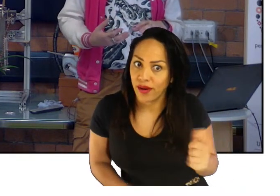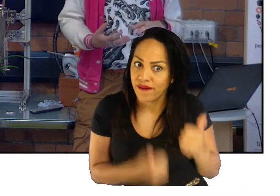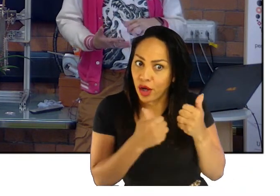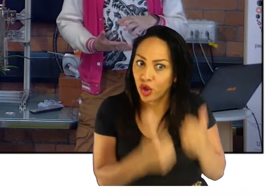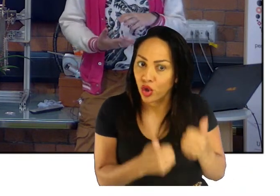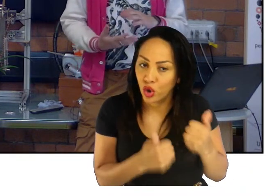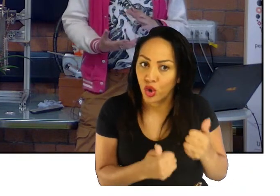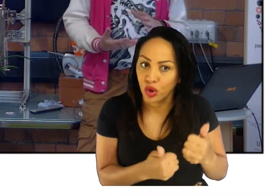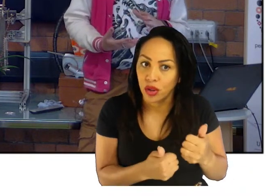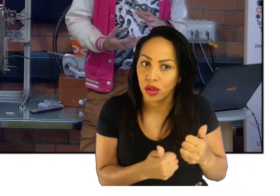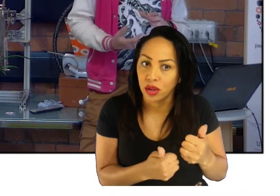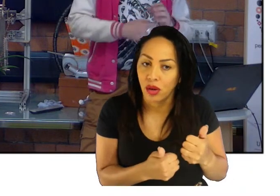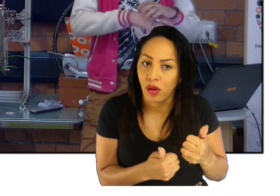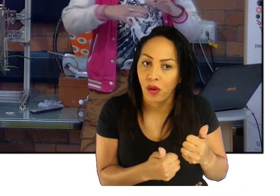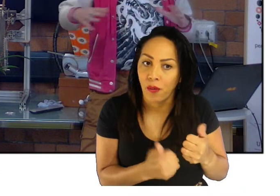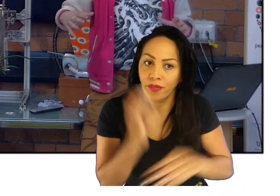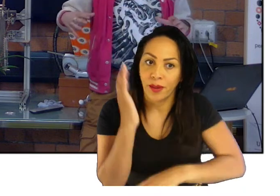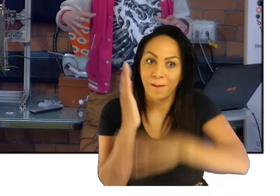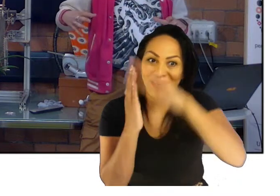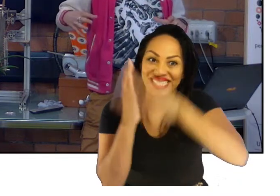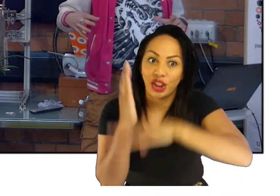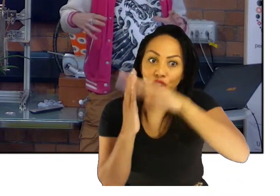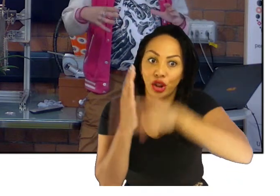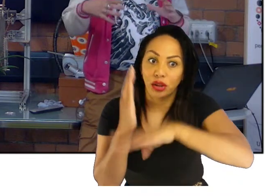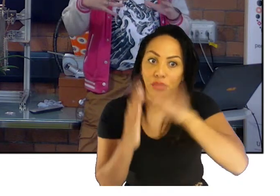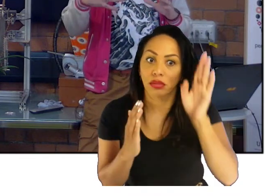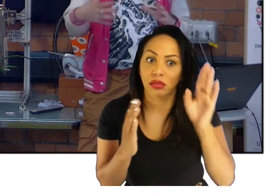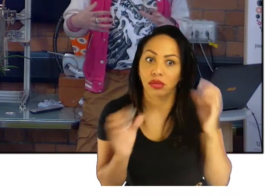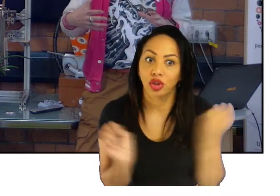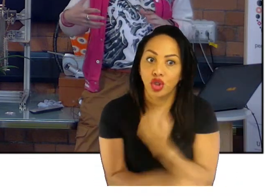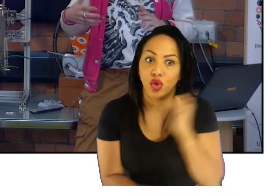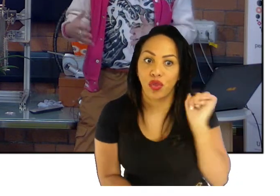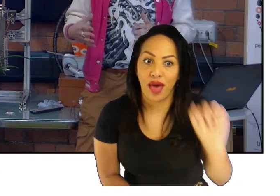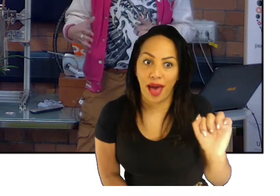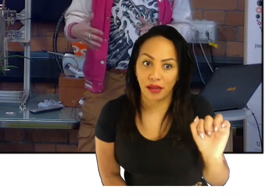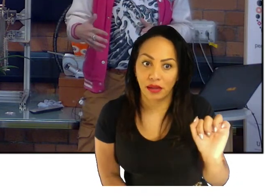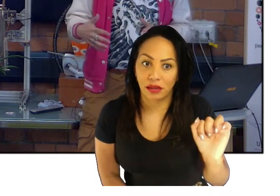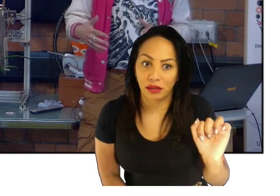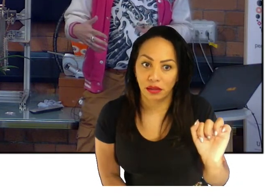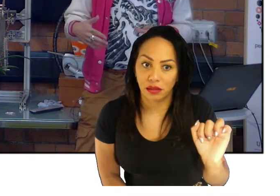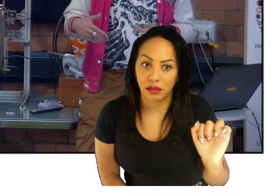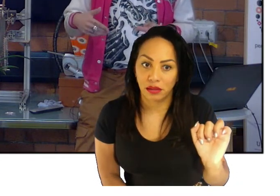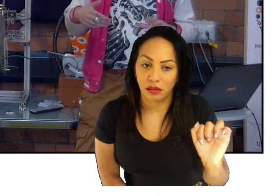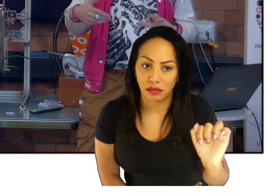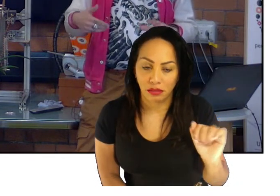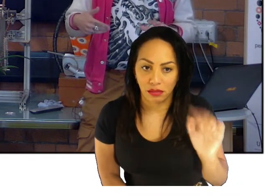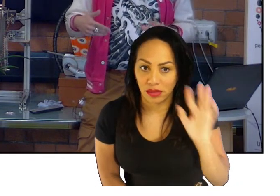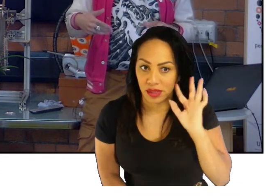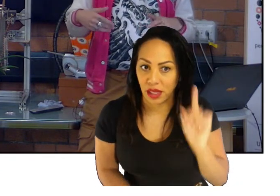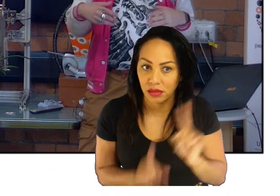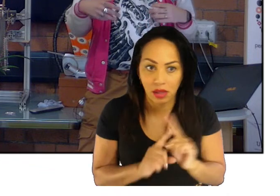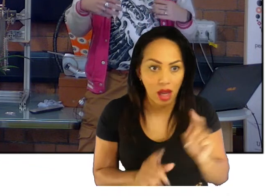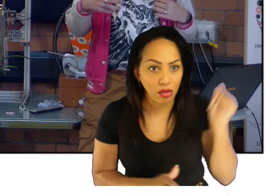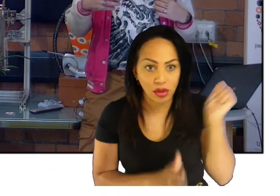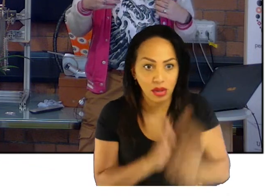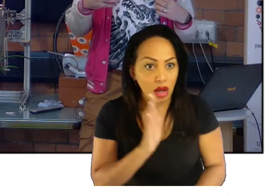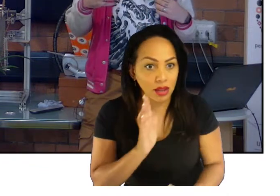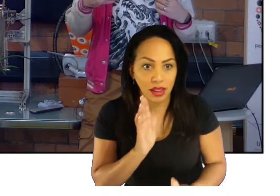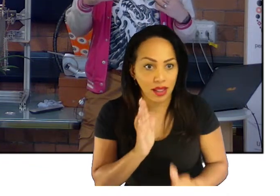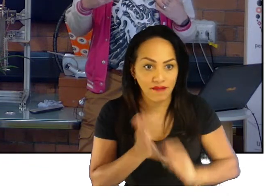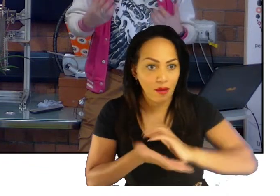sounds like, in theory, you've got a blank slate. You've got nothing to base this on. And so,